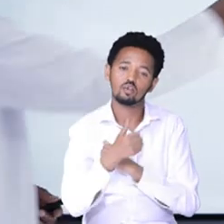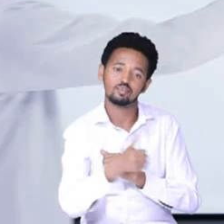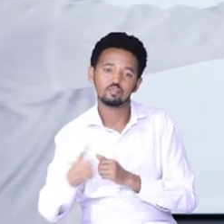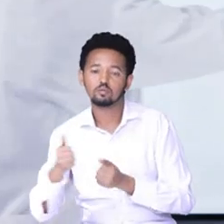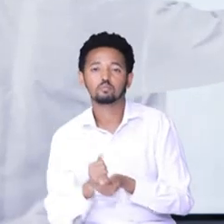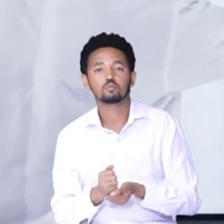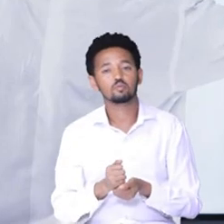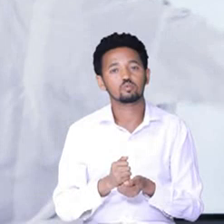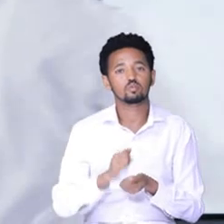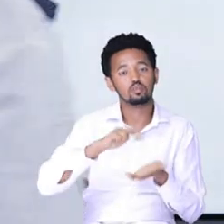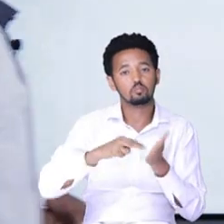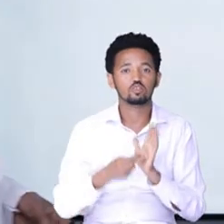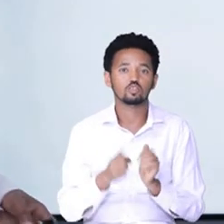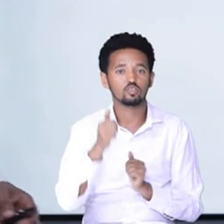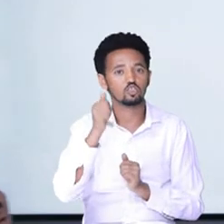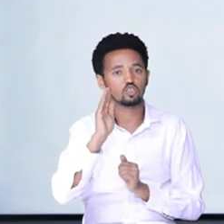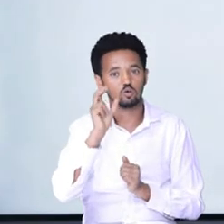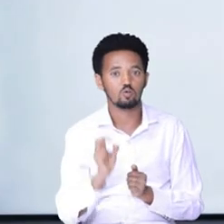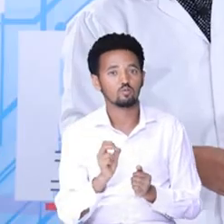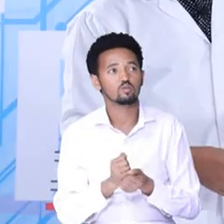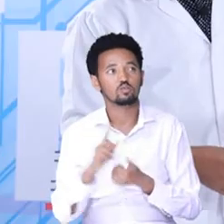as schools.